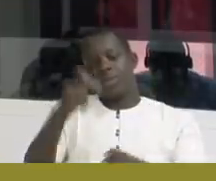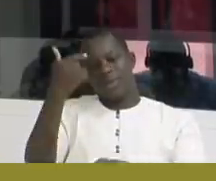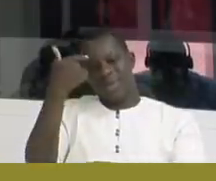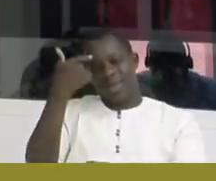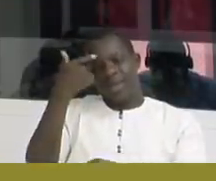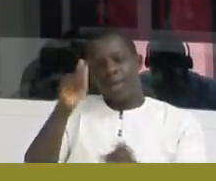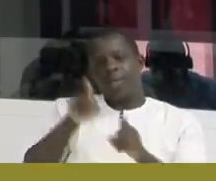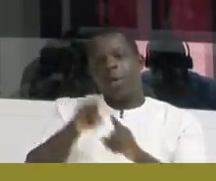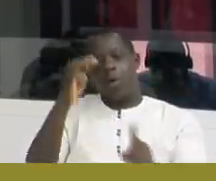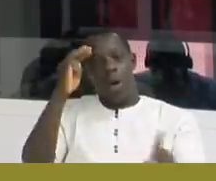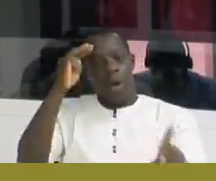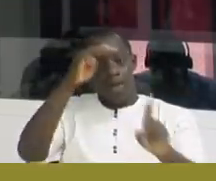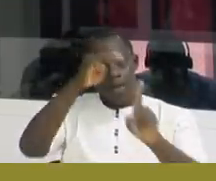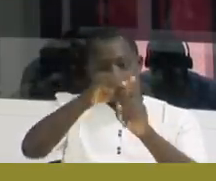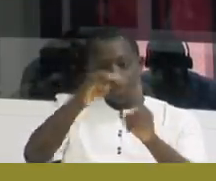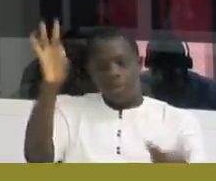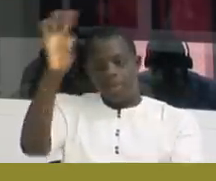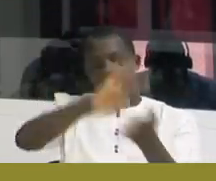mission.